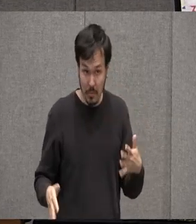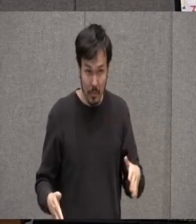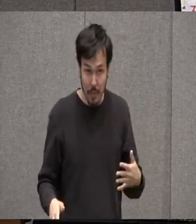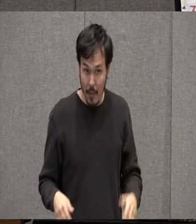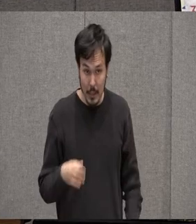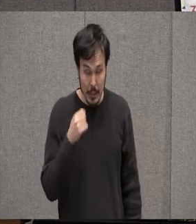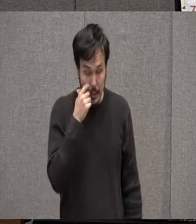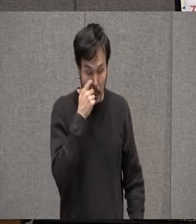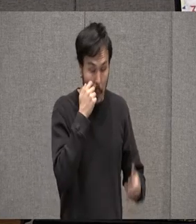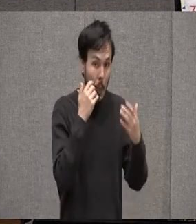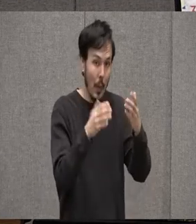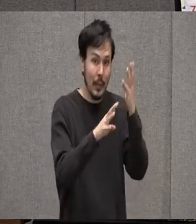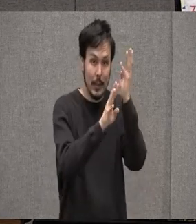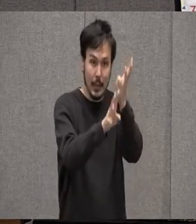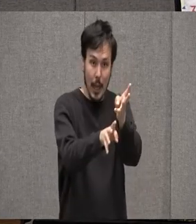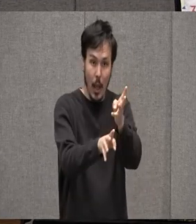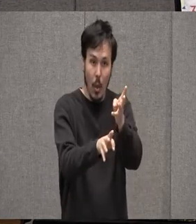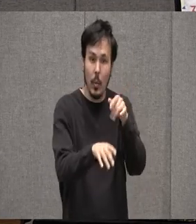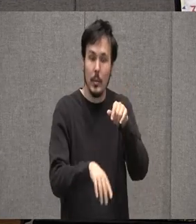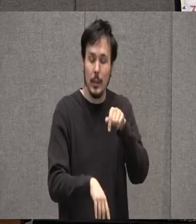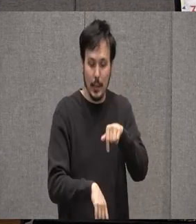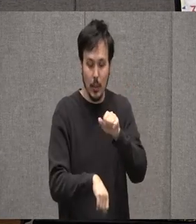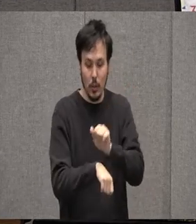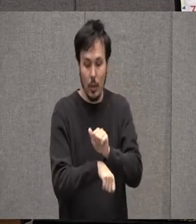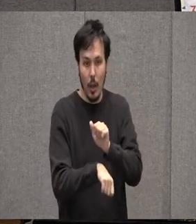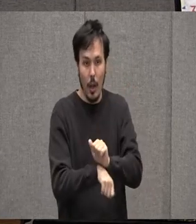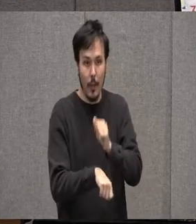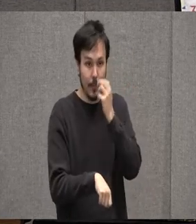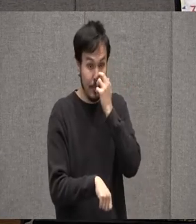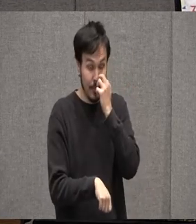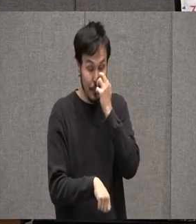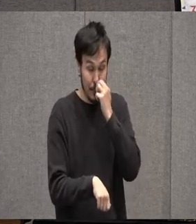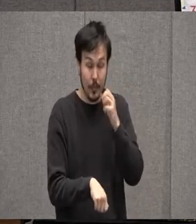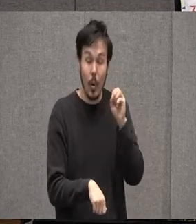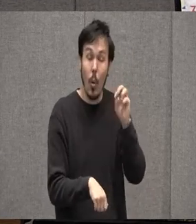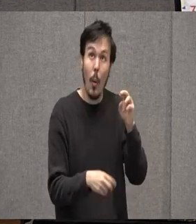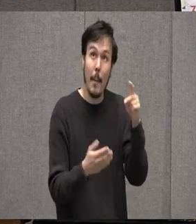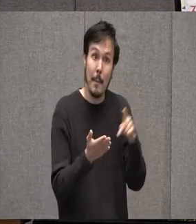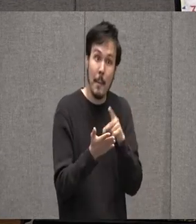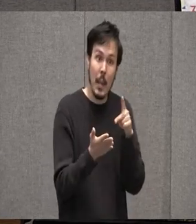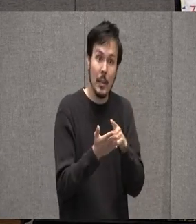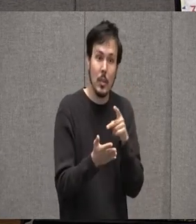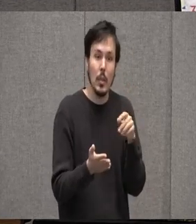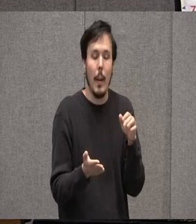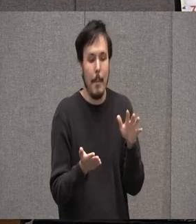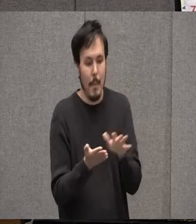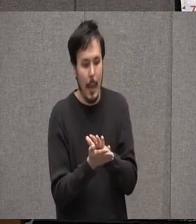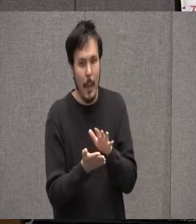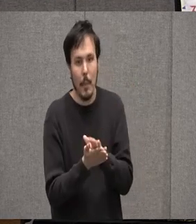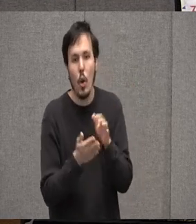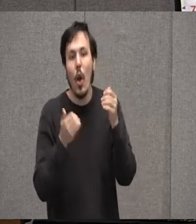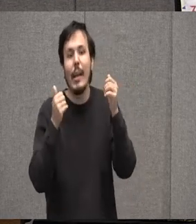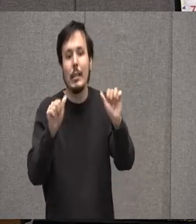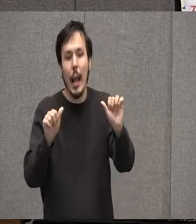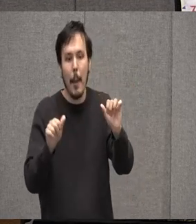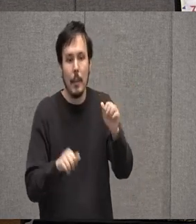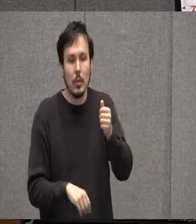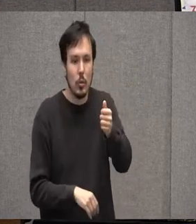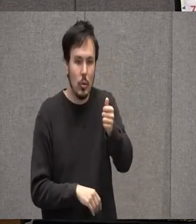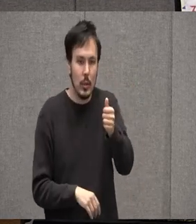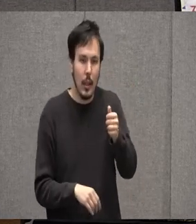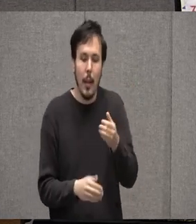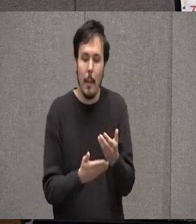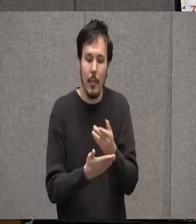this, this task, or else get out a pencil and paper, attempt it yourself before you listen to